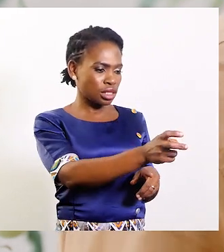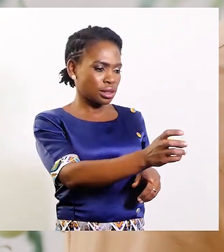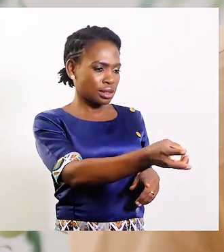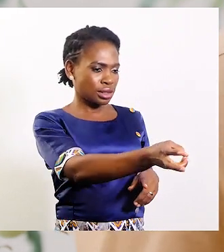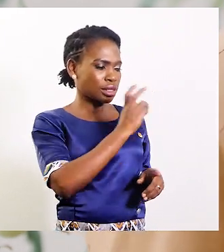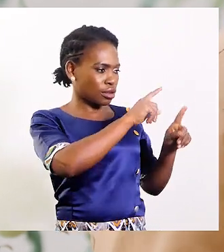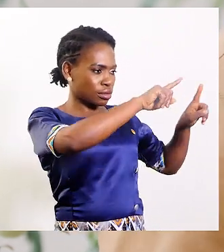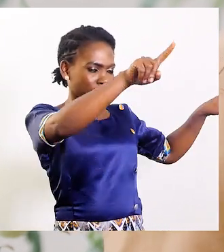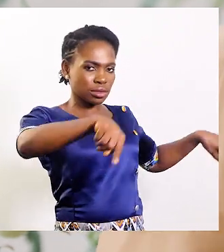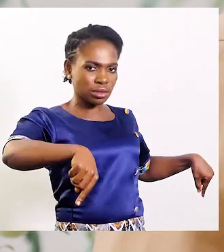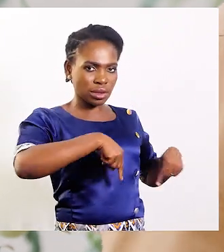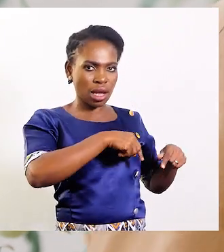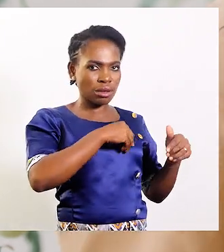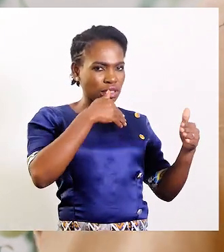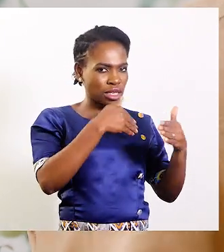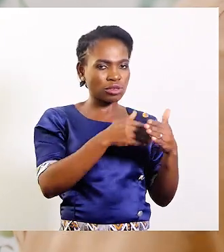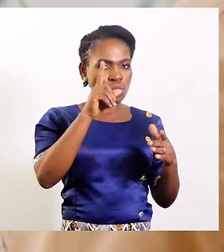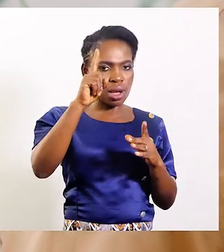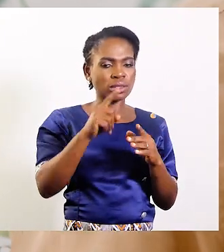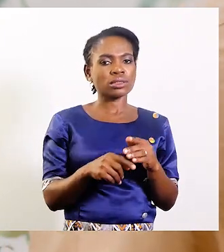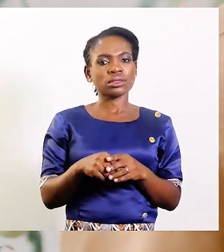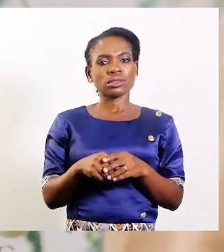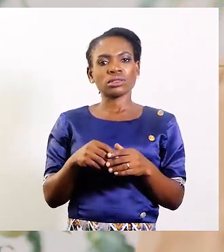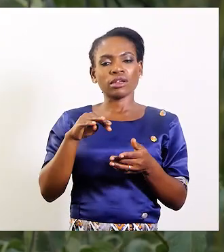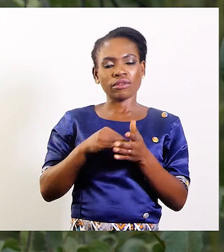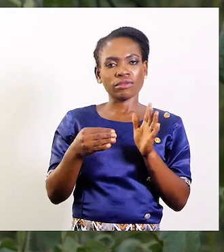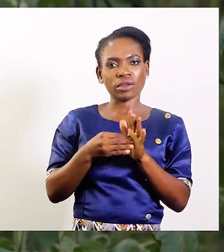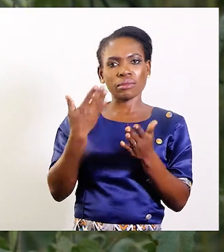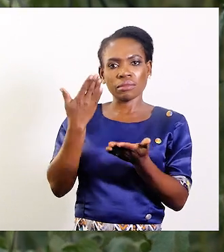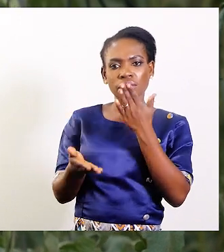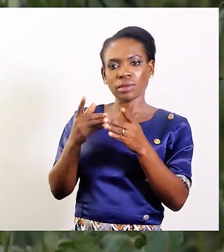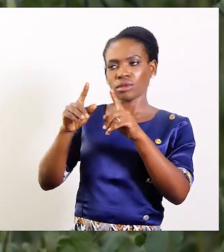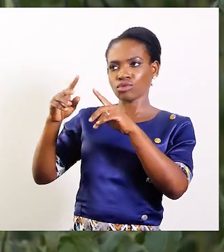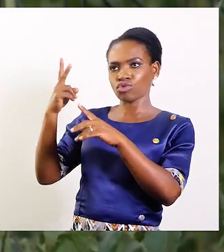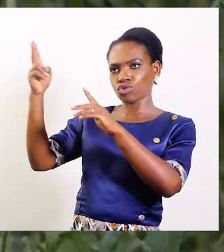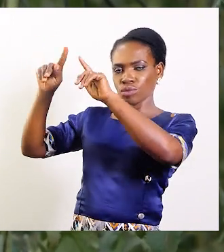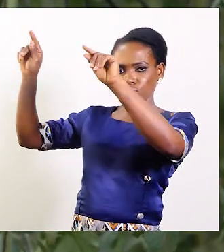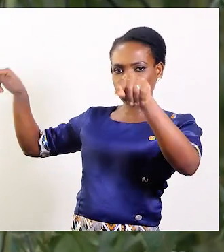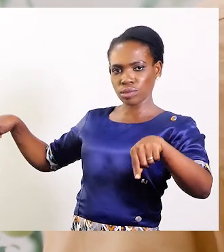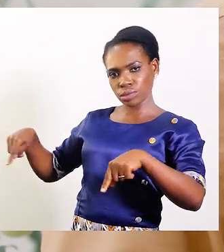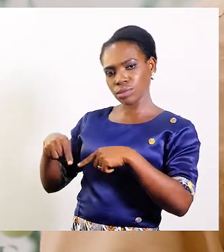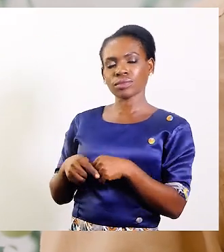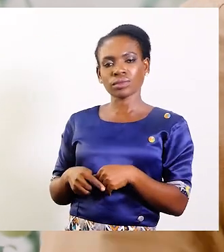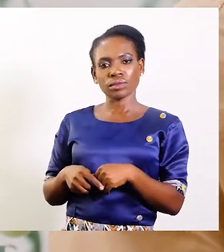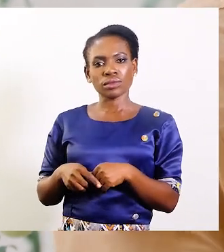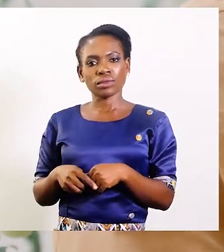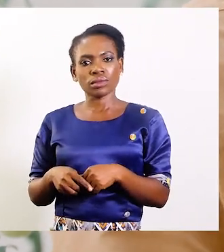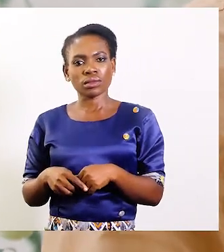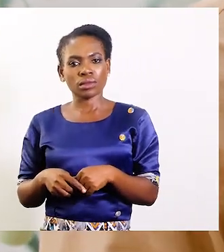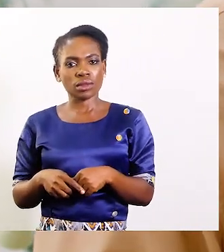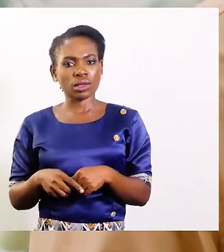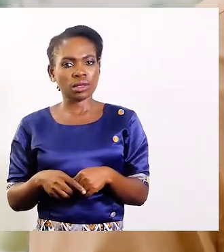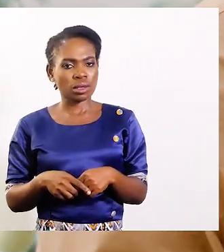me say almost close to one plot. It will take somebody in Akomadan with one plot. That would be how many acres? This is